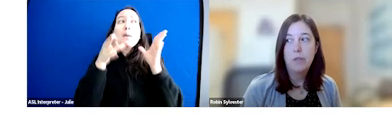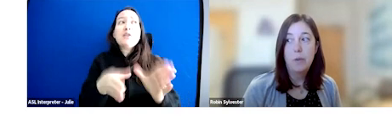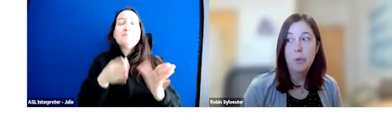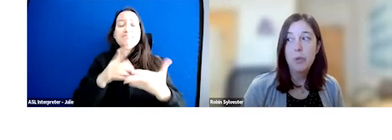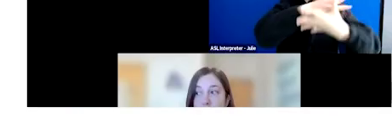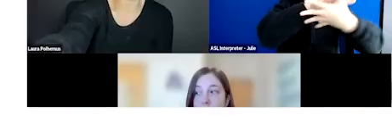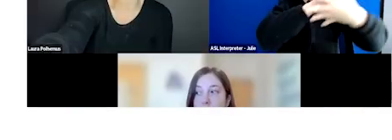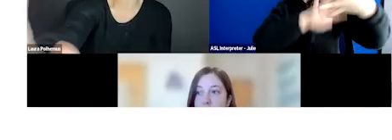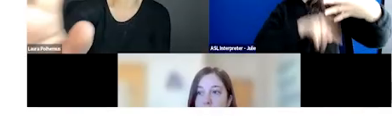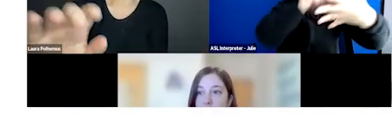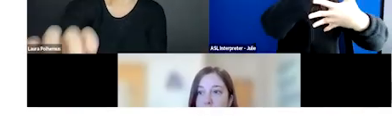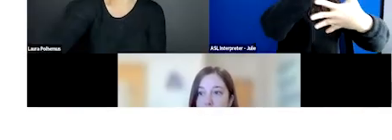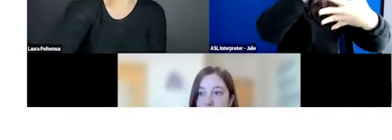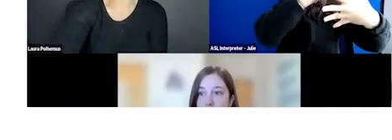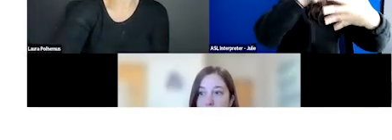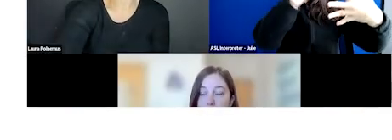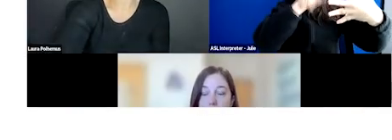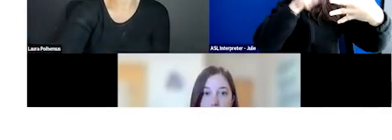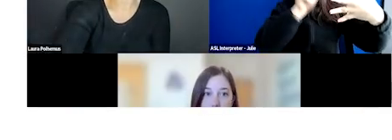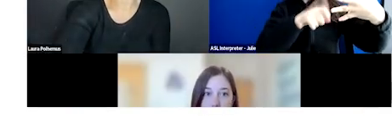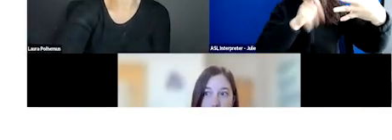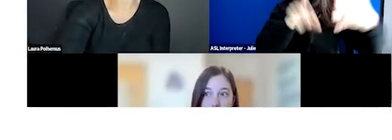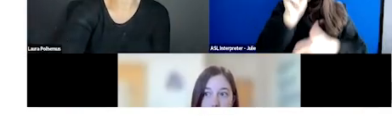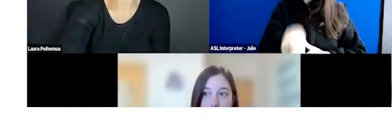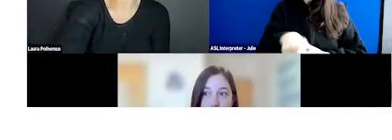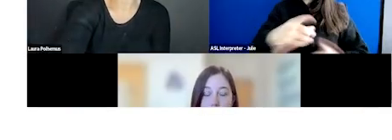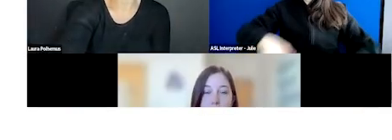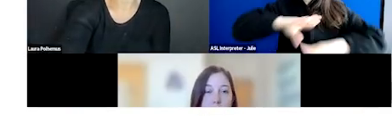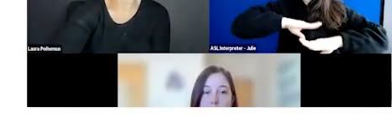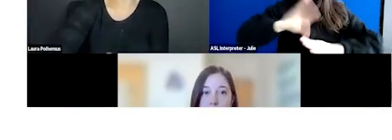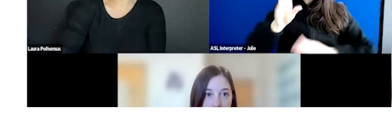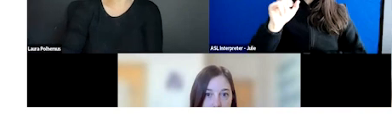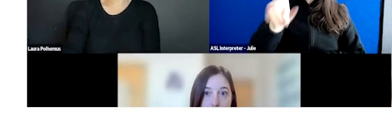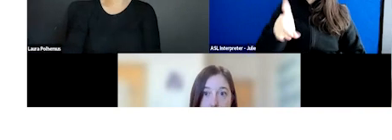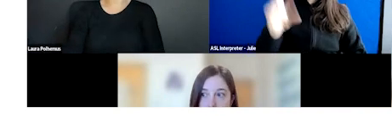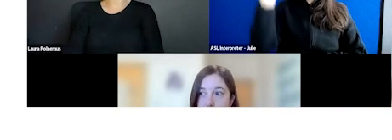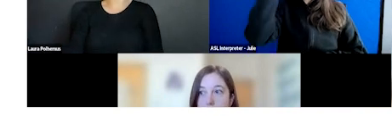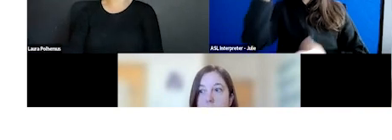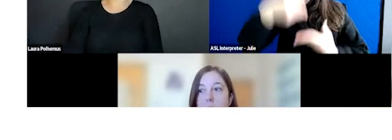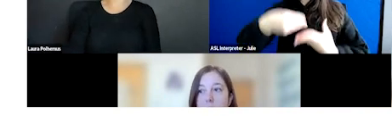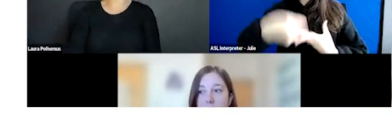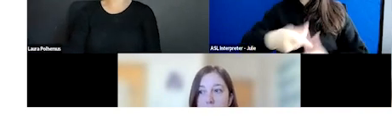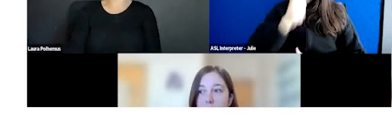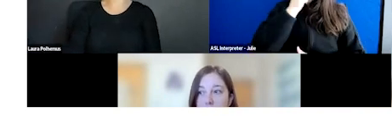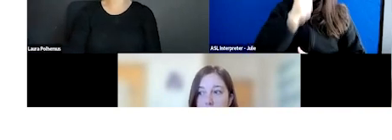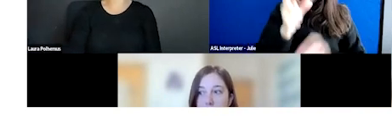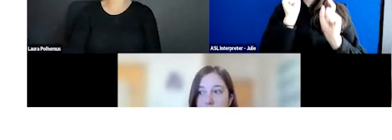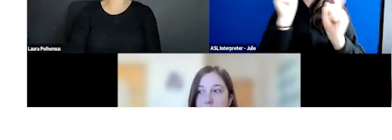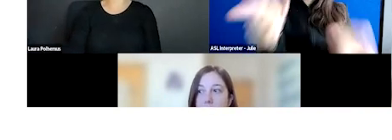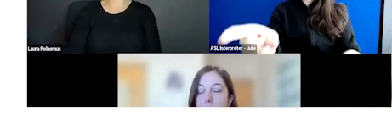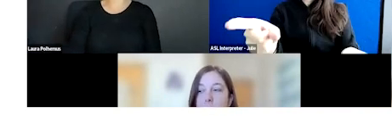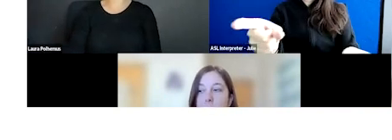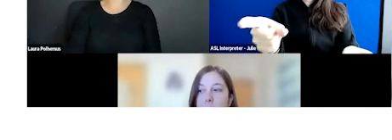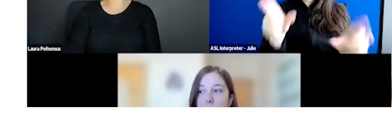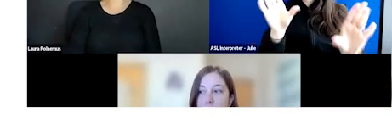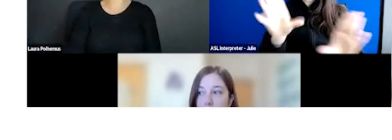the deliverables or activities promised in their grant applications or bids. So grant funds are not gifts or donations, and they